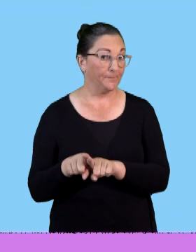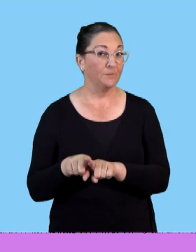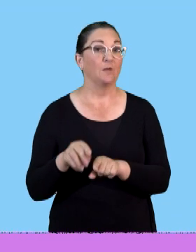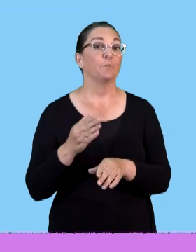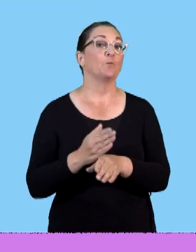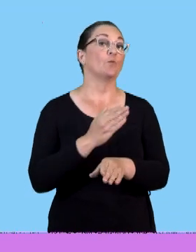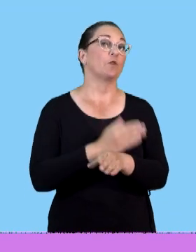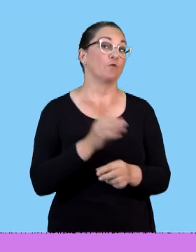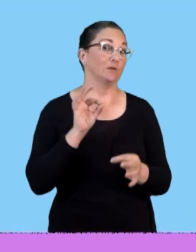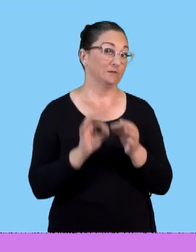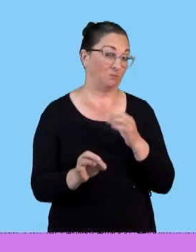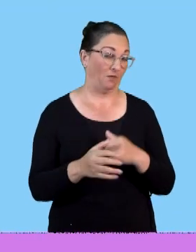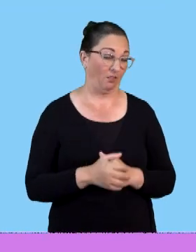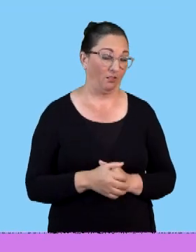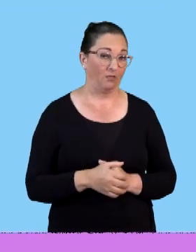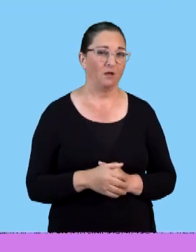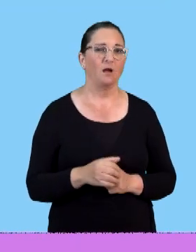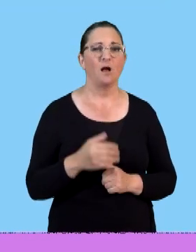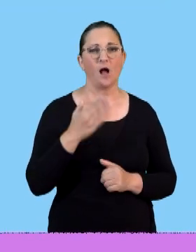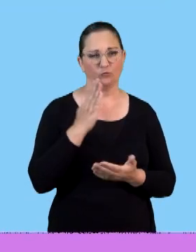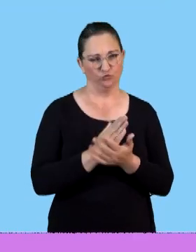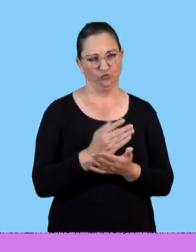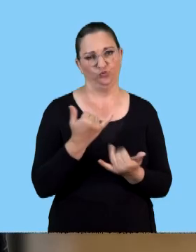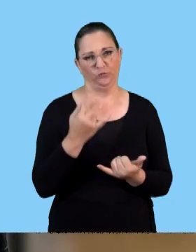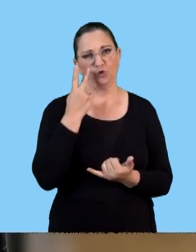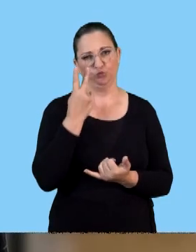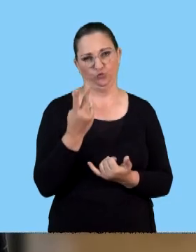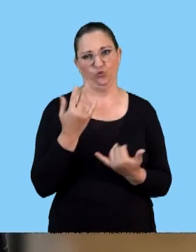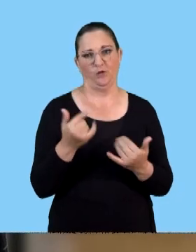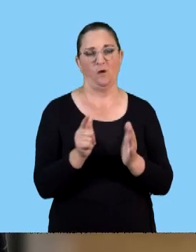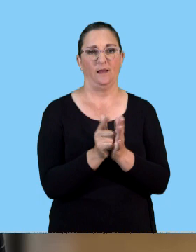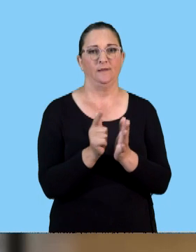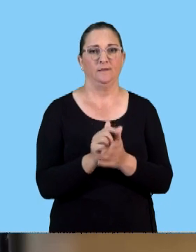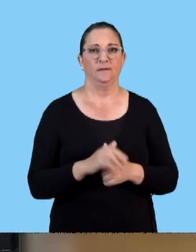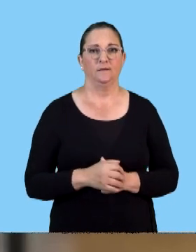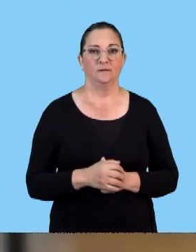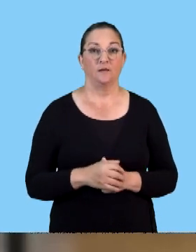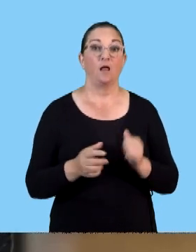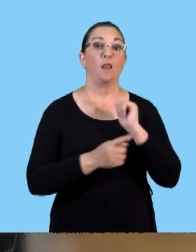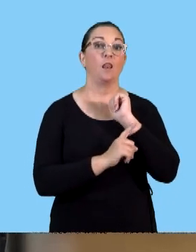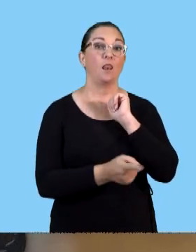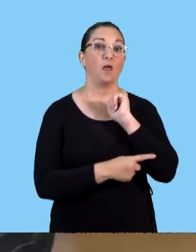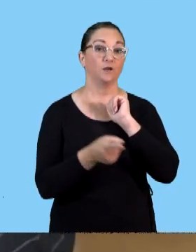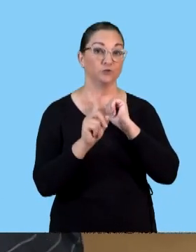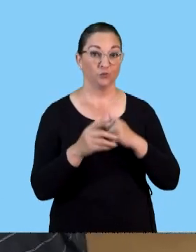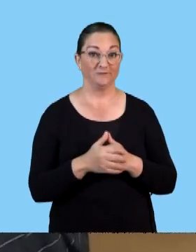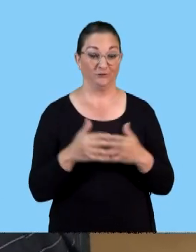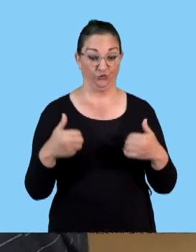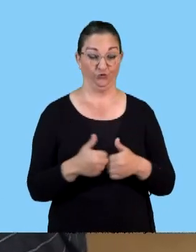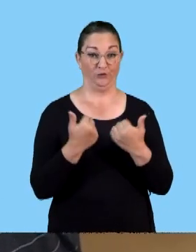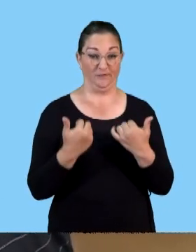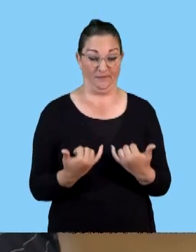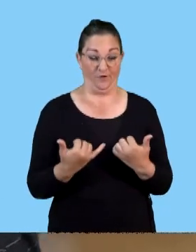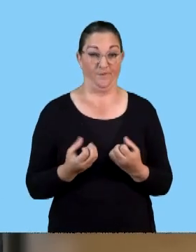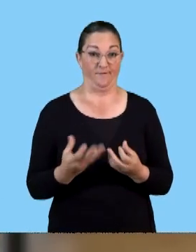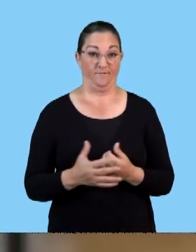right, before you simplify. Guys, I'm sure you've noted that in our lesson today as well. So guys, lastly, this is